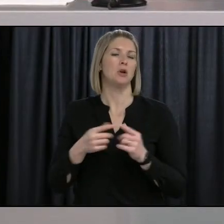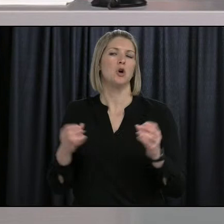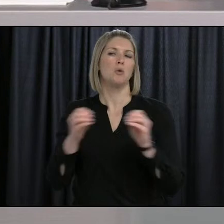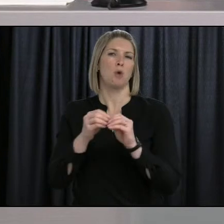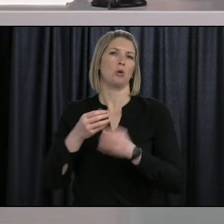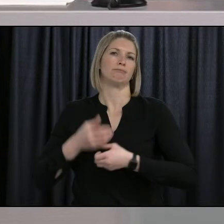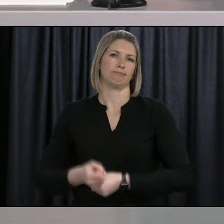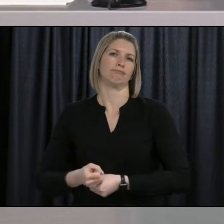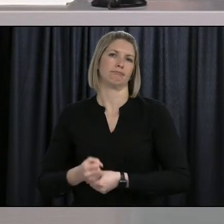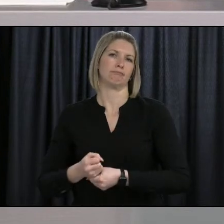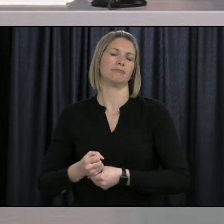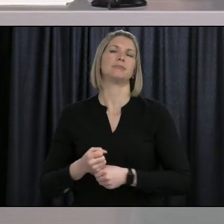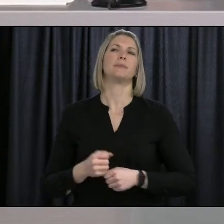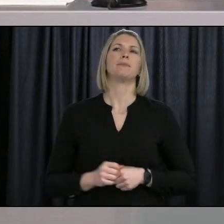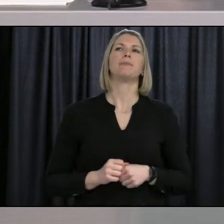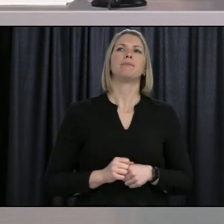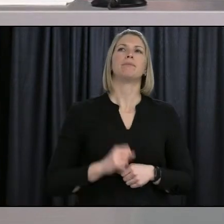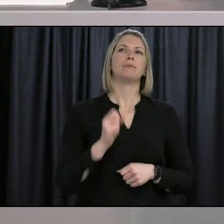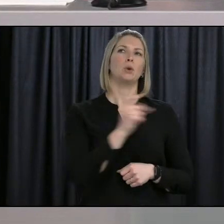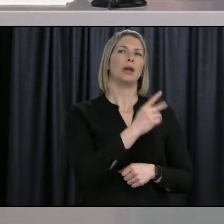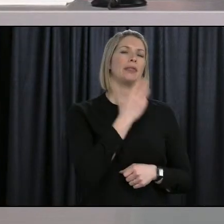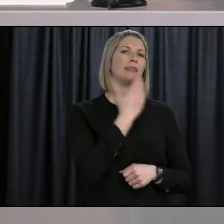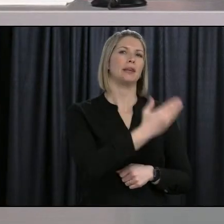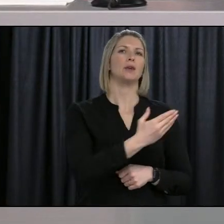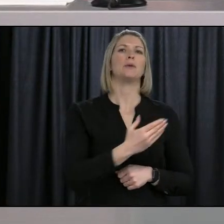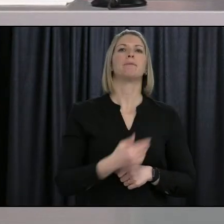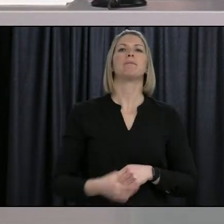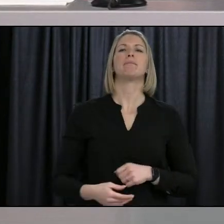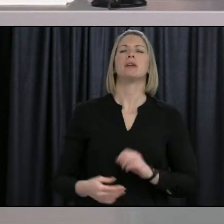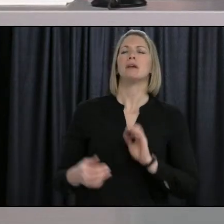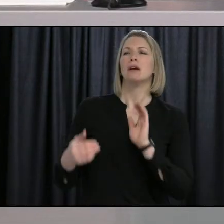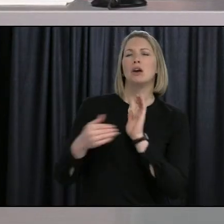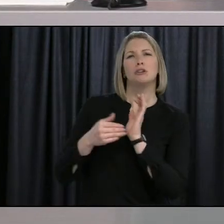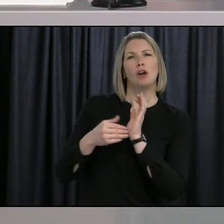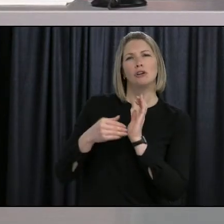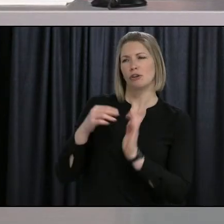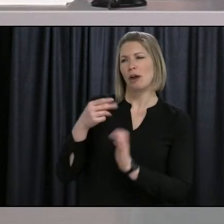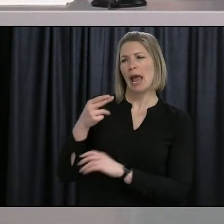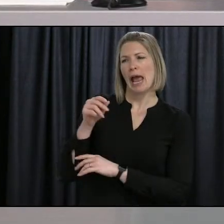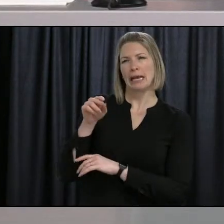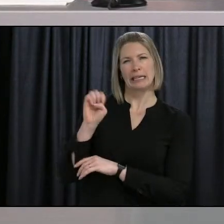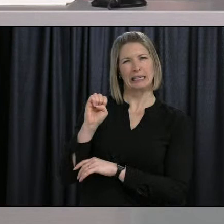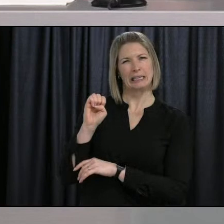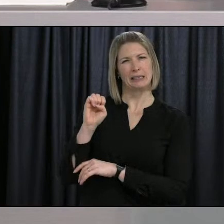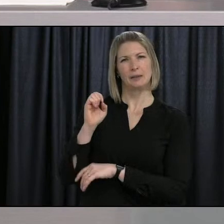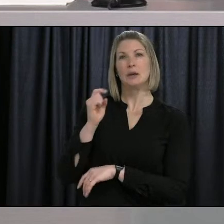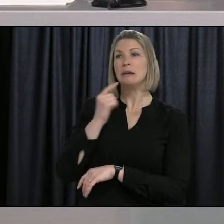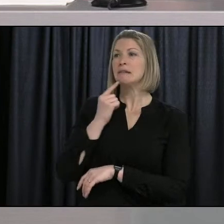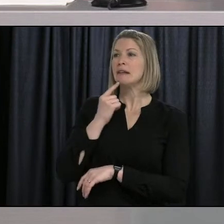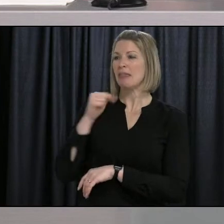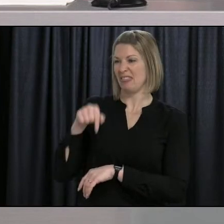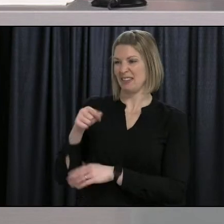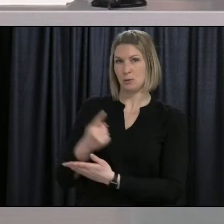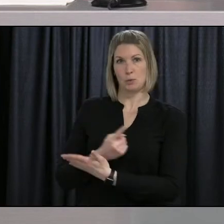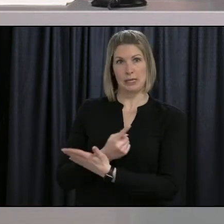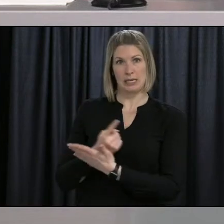Dr. Haggie, you said we're getting 5 trays of the Pfizer vaccine at